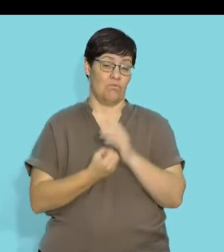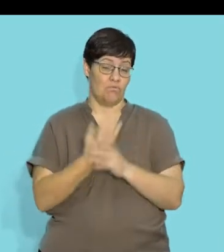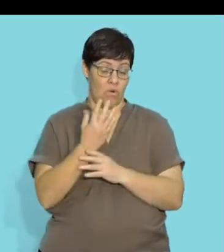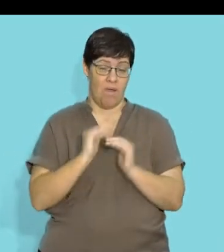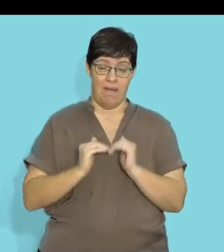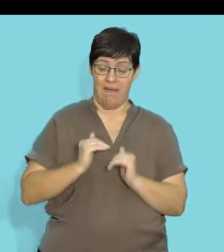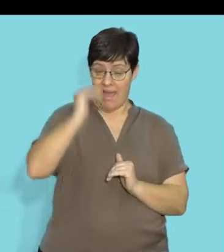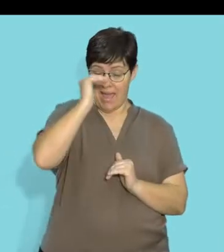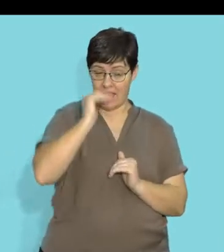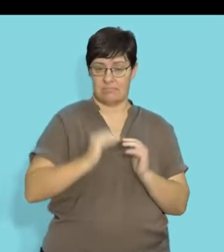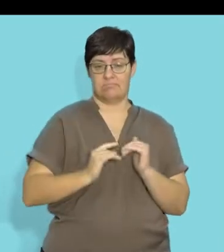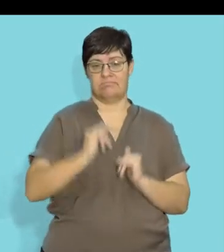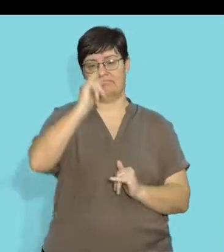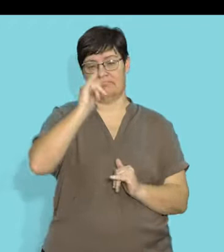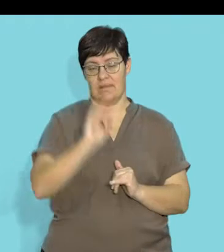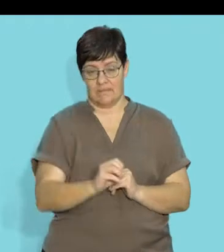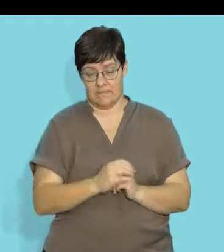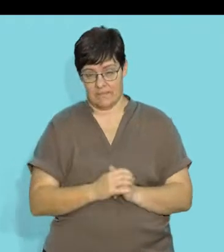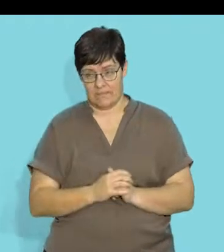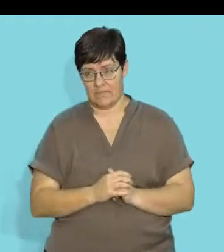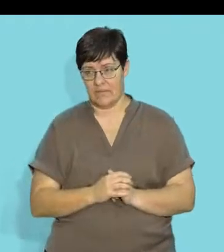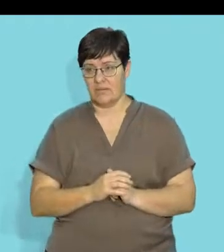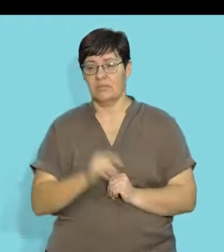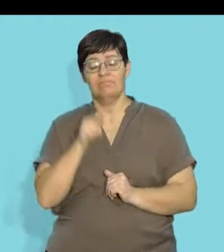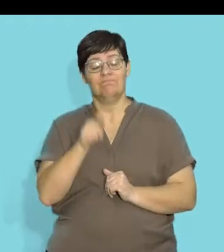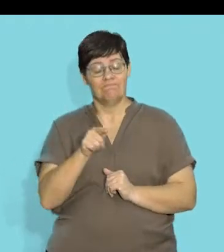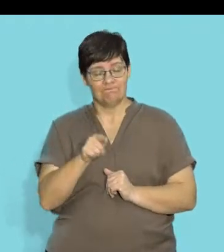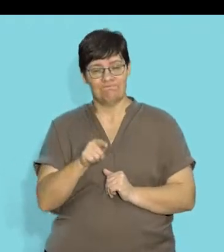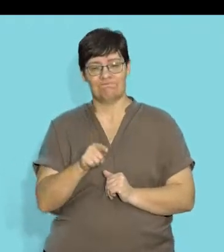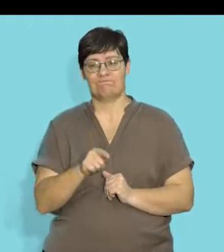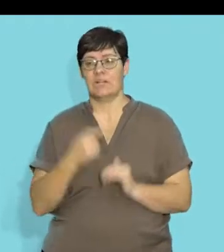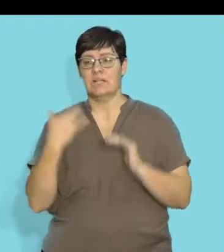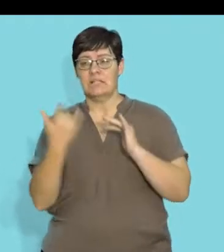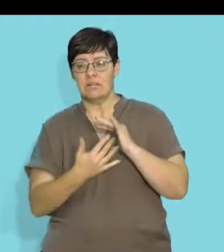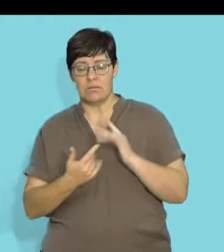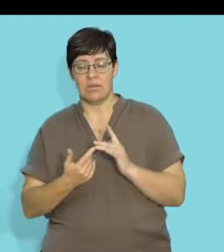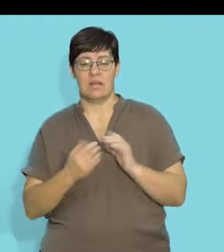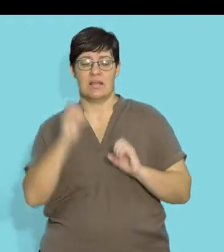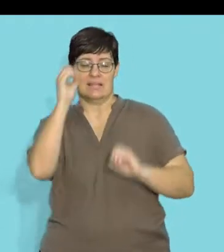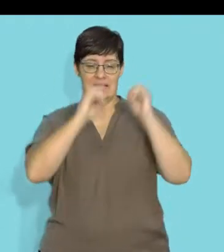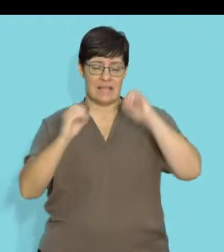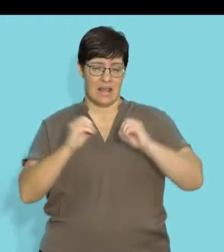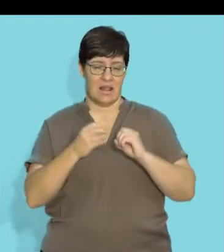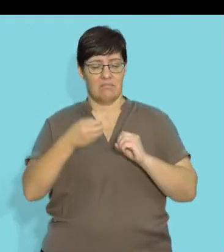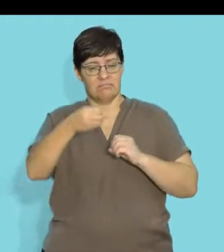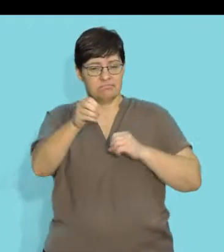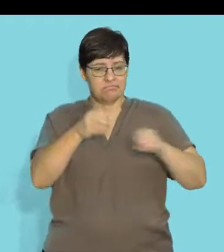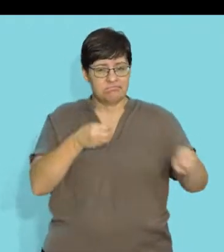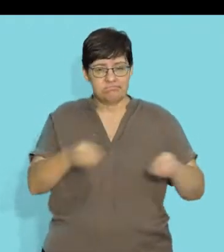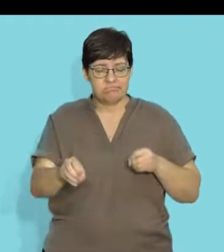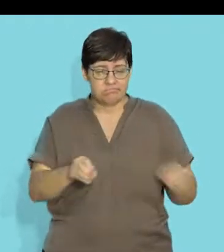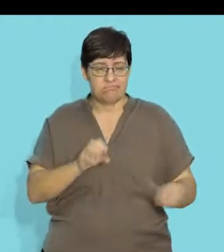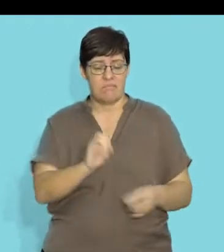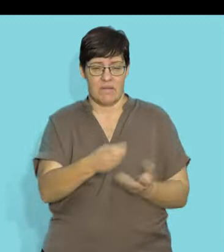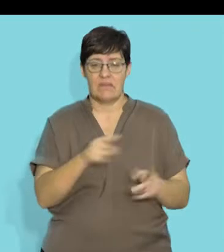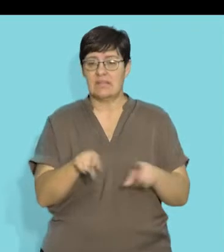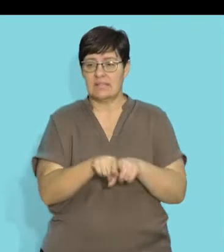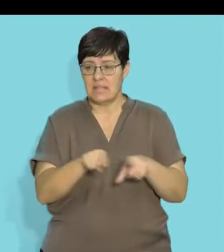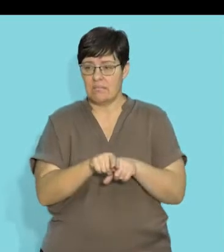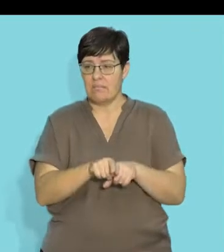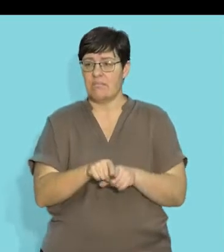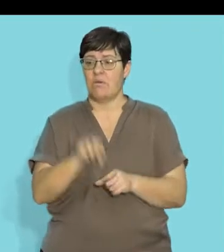height occurs. Auxins are important in stimulating cell division, as well as the formation of